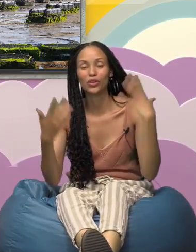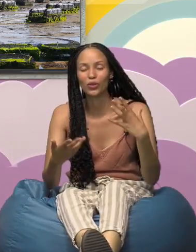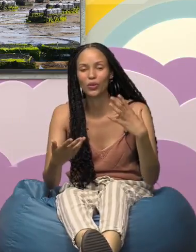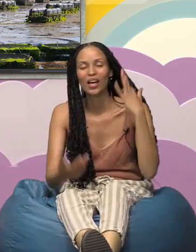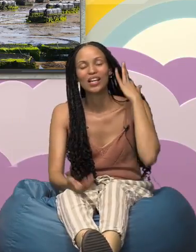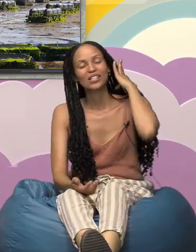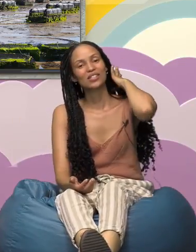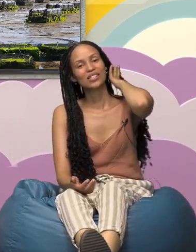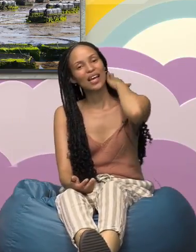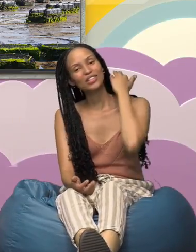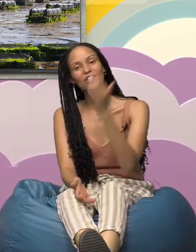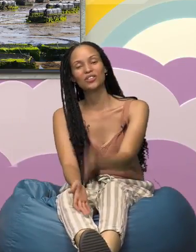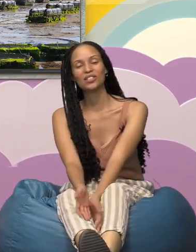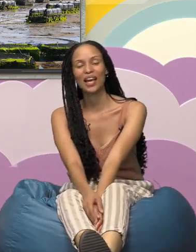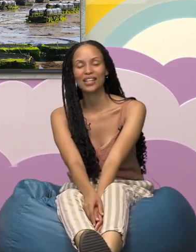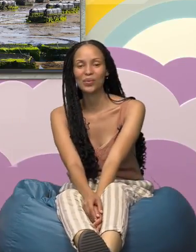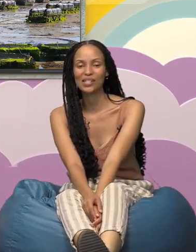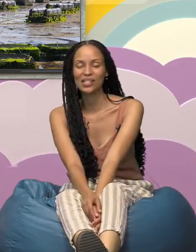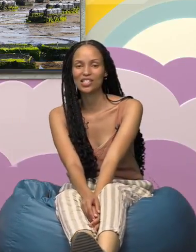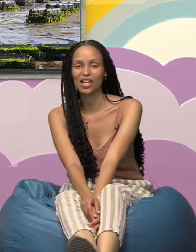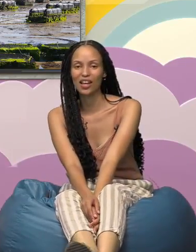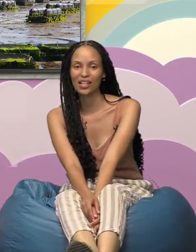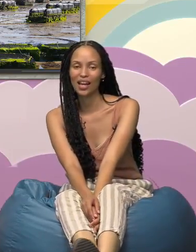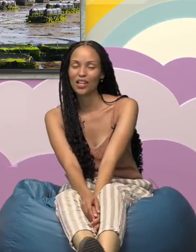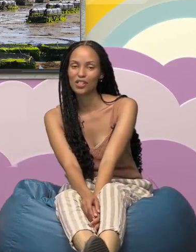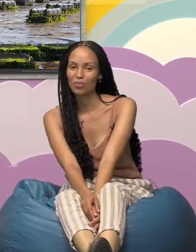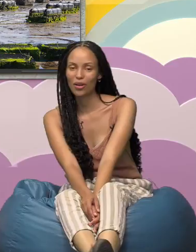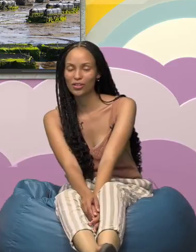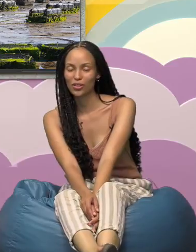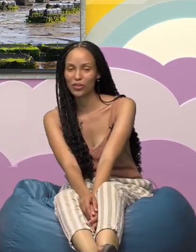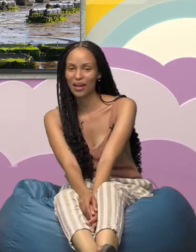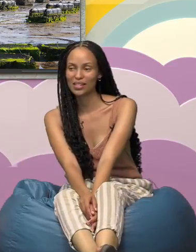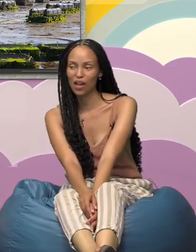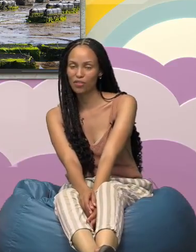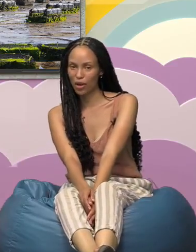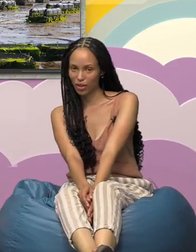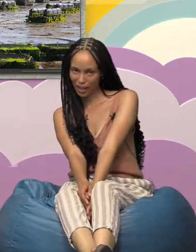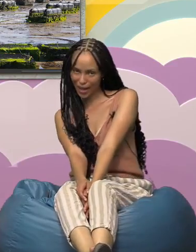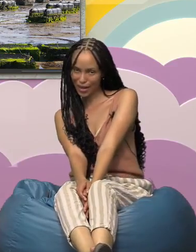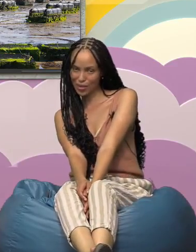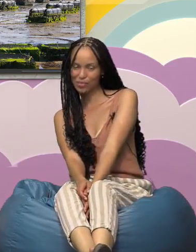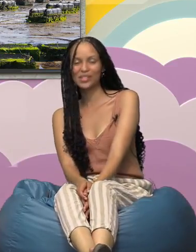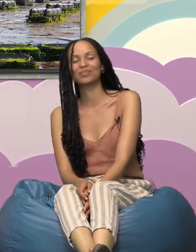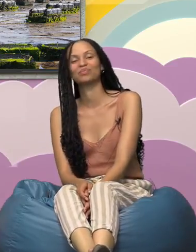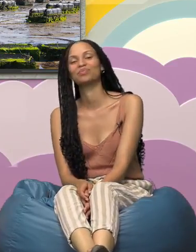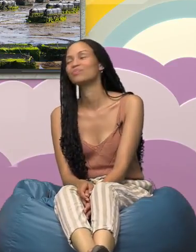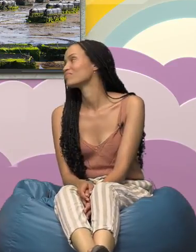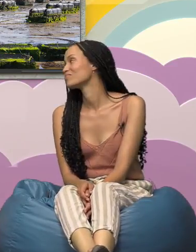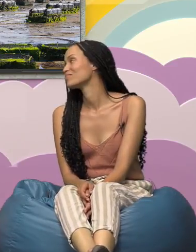games with you. So stay tuned, and yeah, we see each other again tomorrow. So from myself, Monique